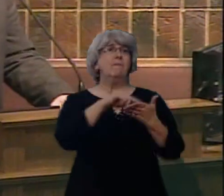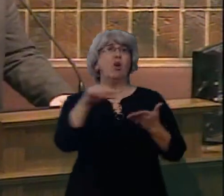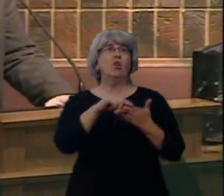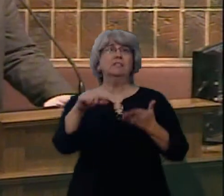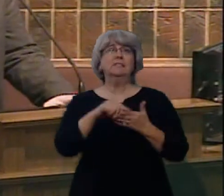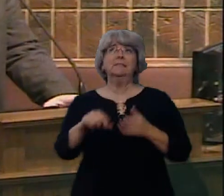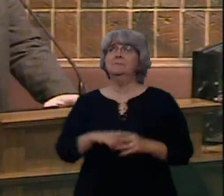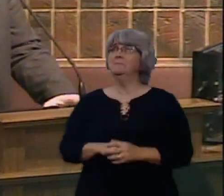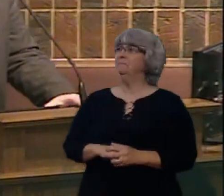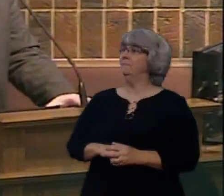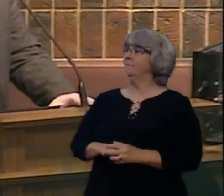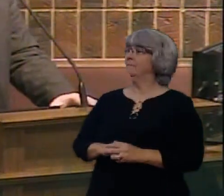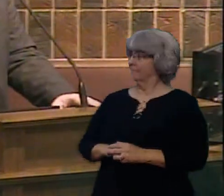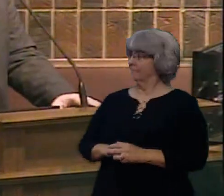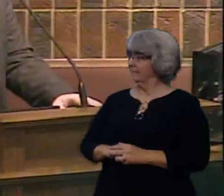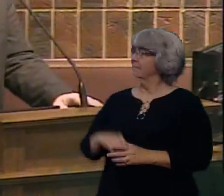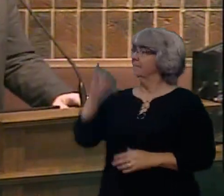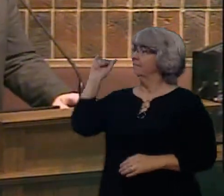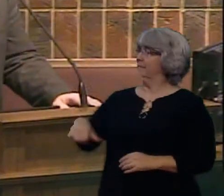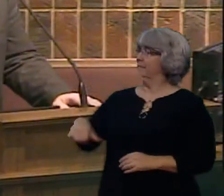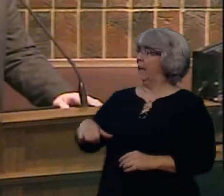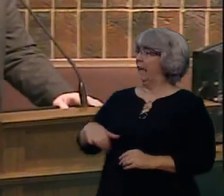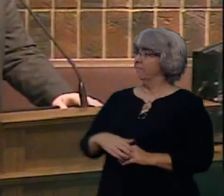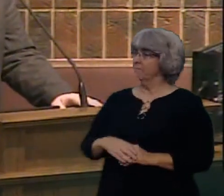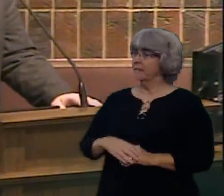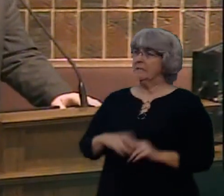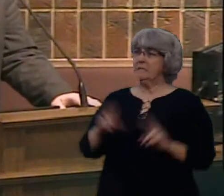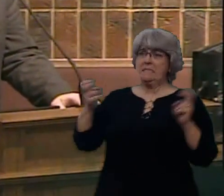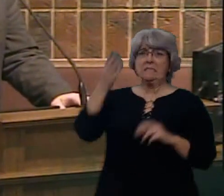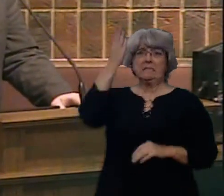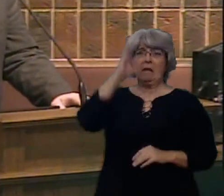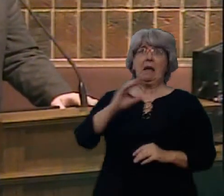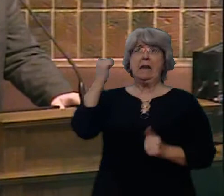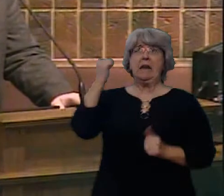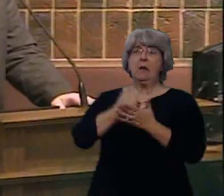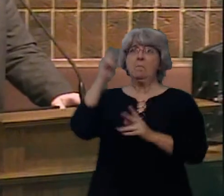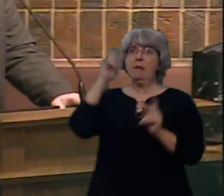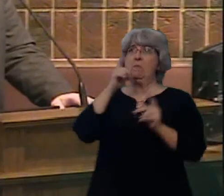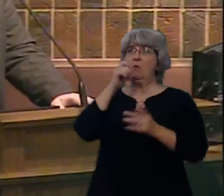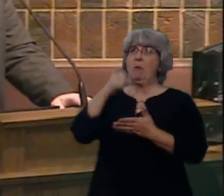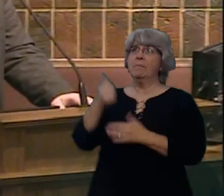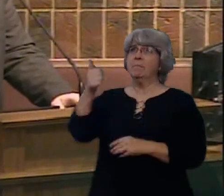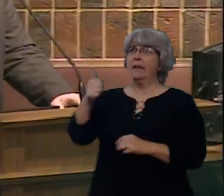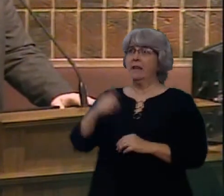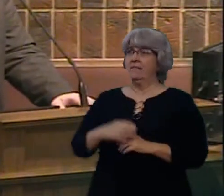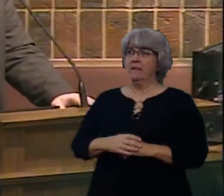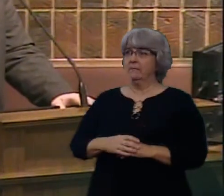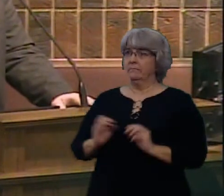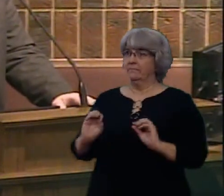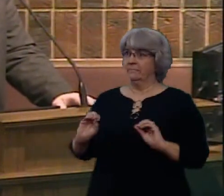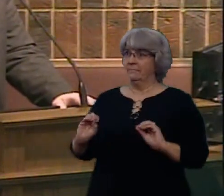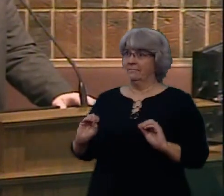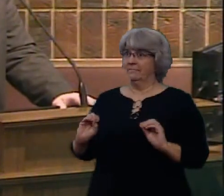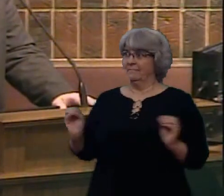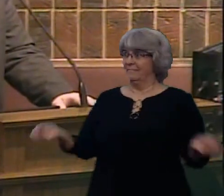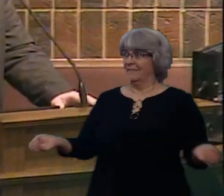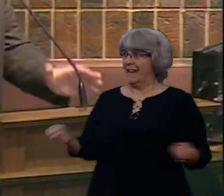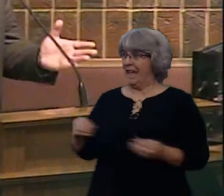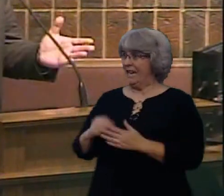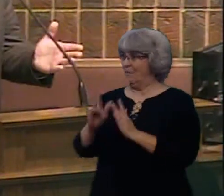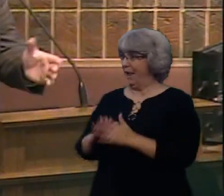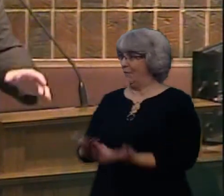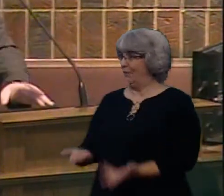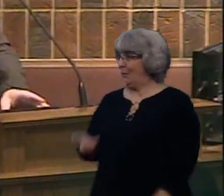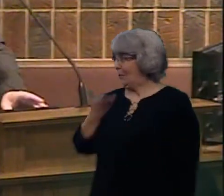that was polled said this was the most well-known Bible verse that they knew. Okay, that's not in the Bible. But that's